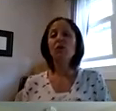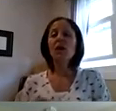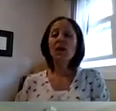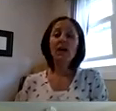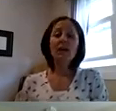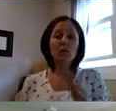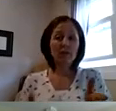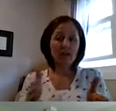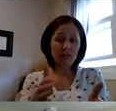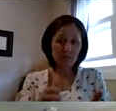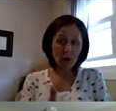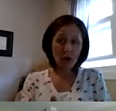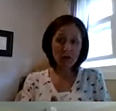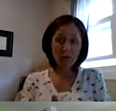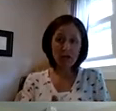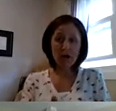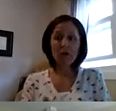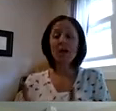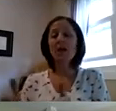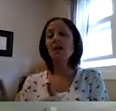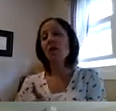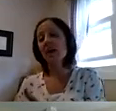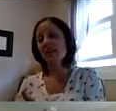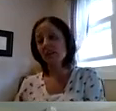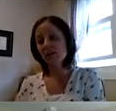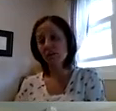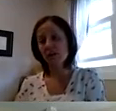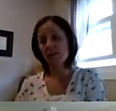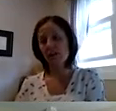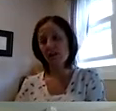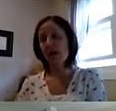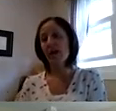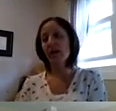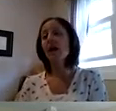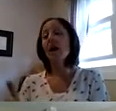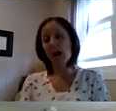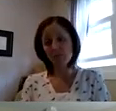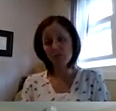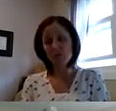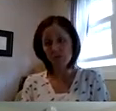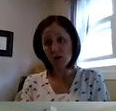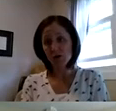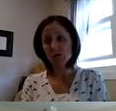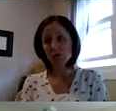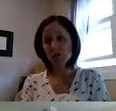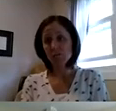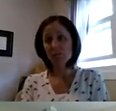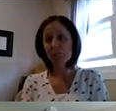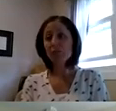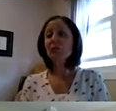to anyone that is on pause right now and anyone that is interested in applying on June